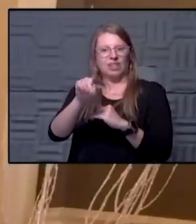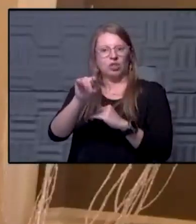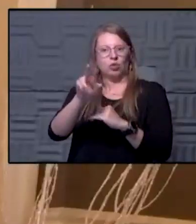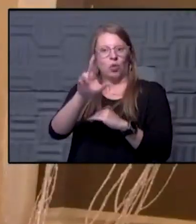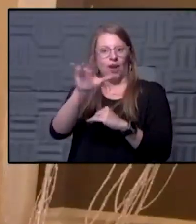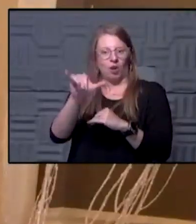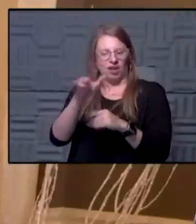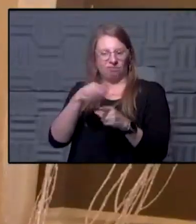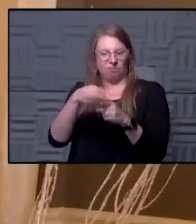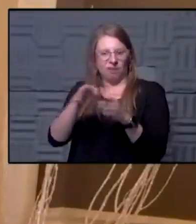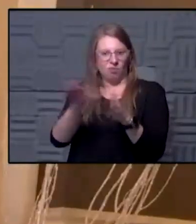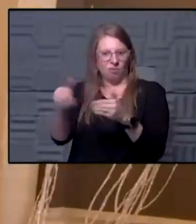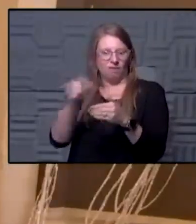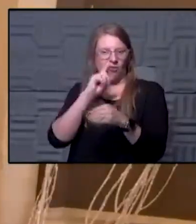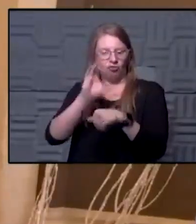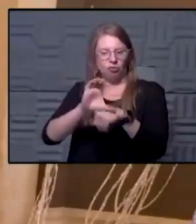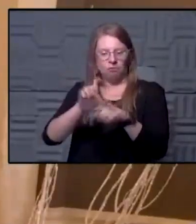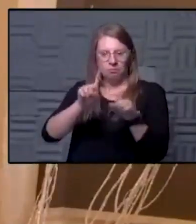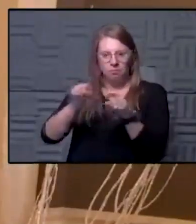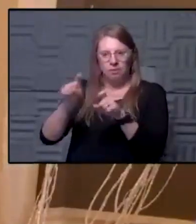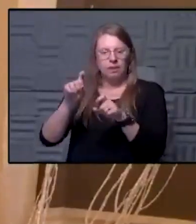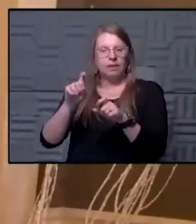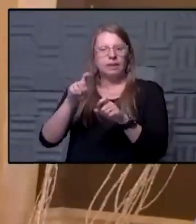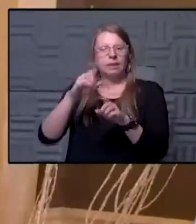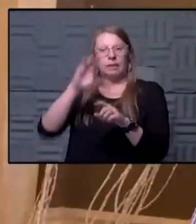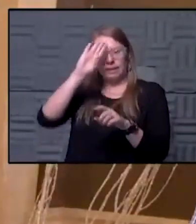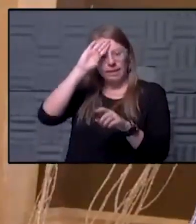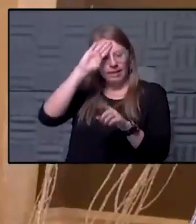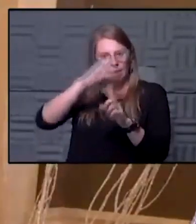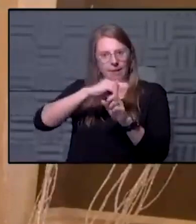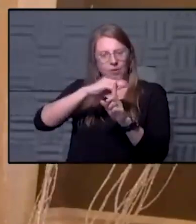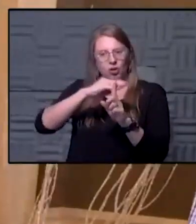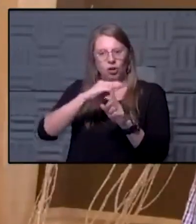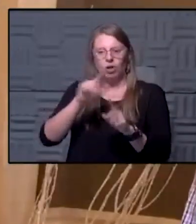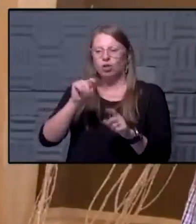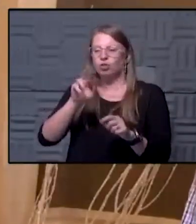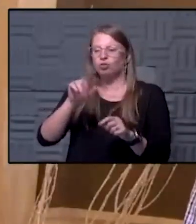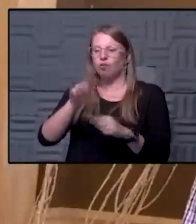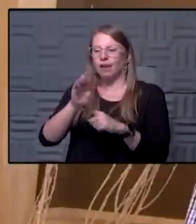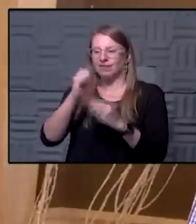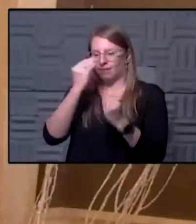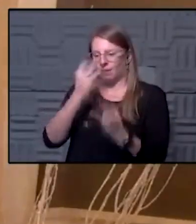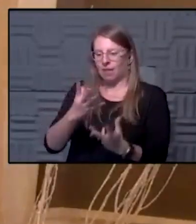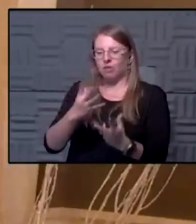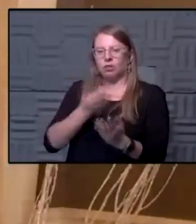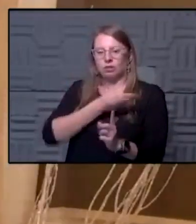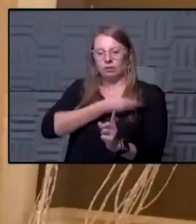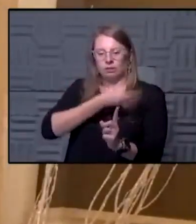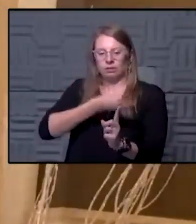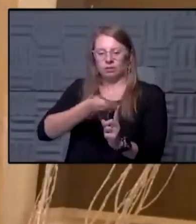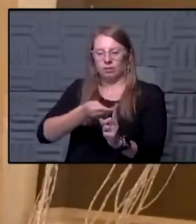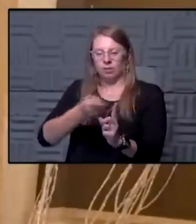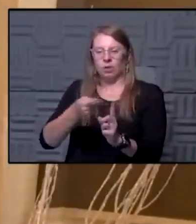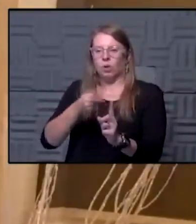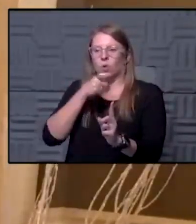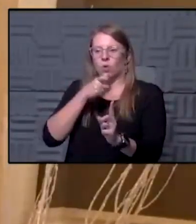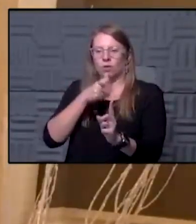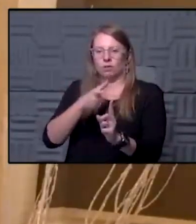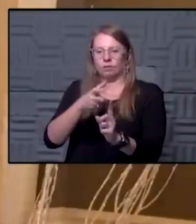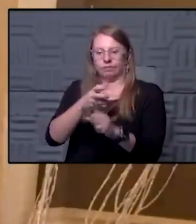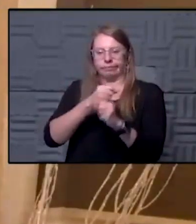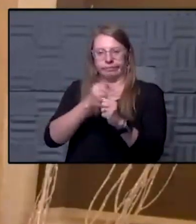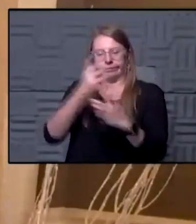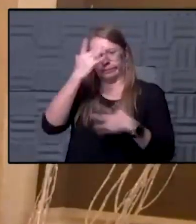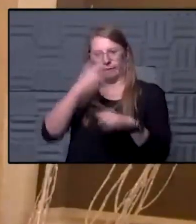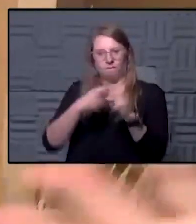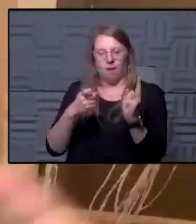We test their temperature. We do trace information, so if we have to go back and do contact. So we